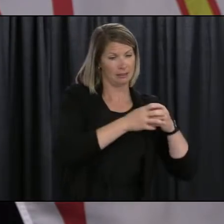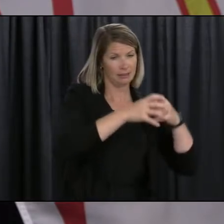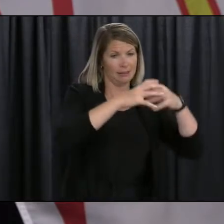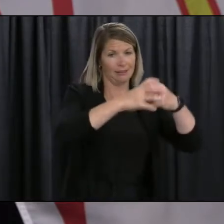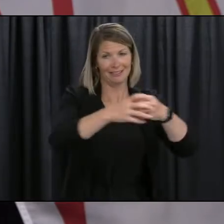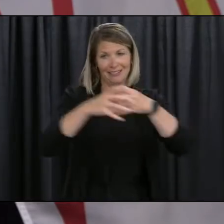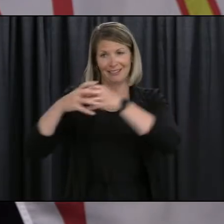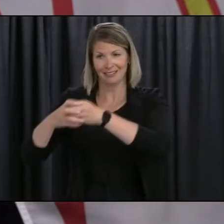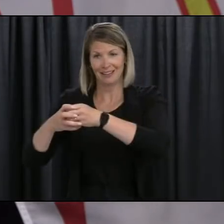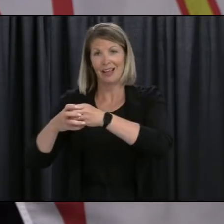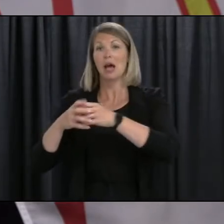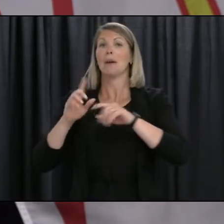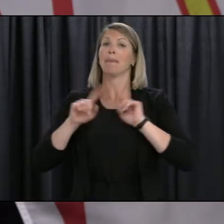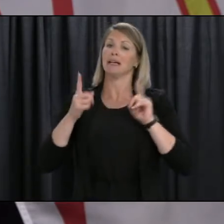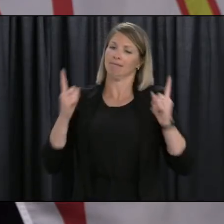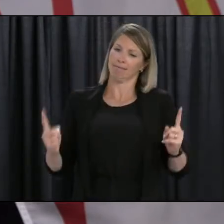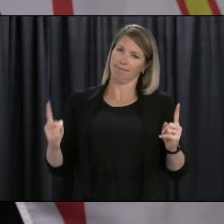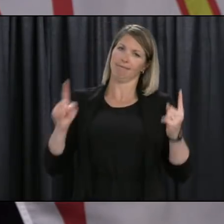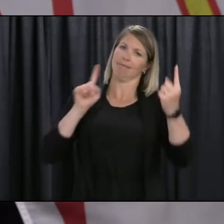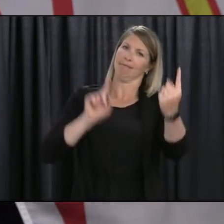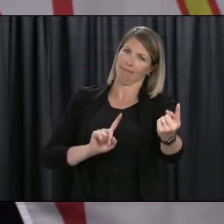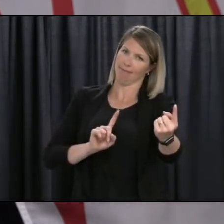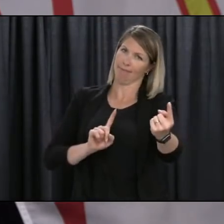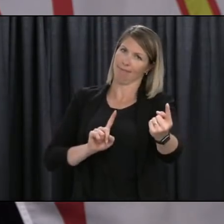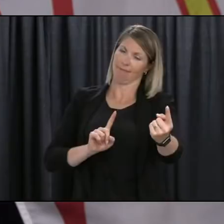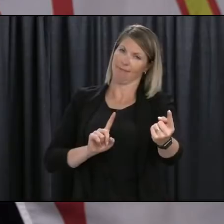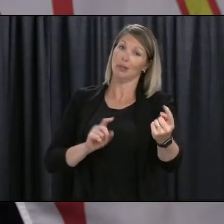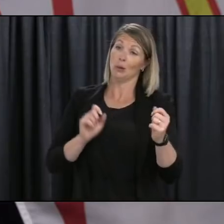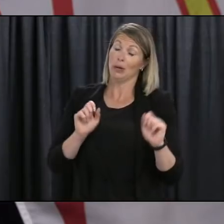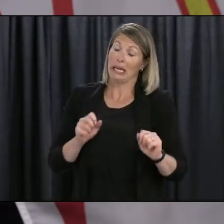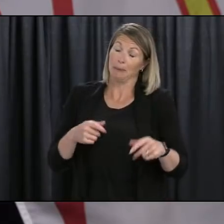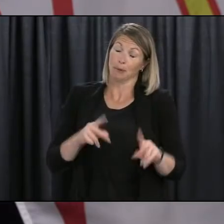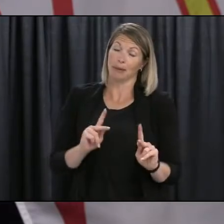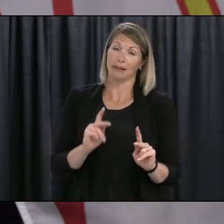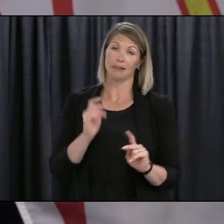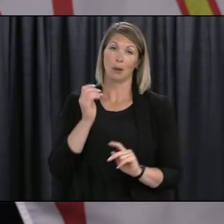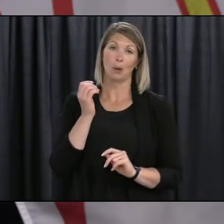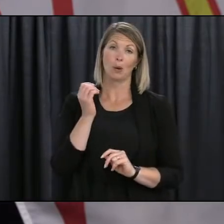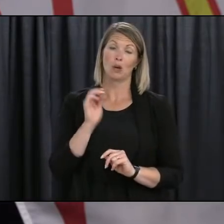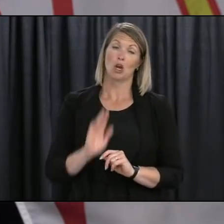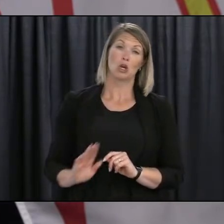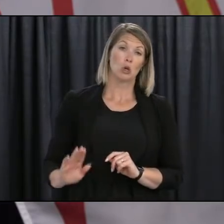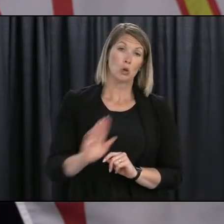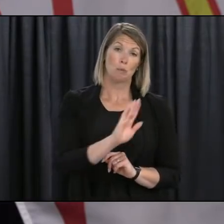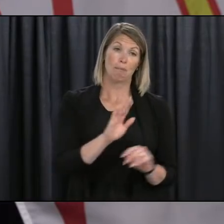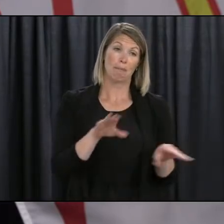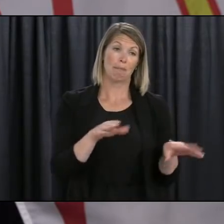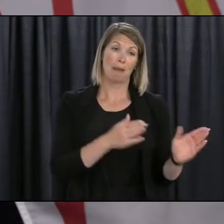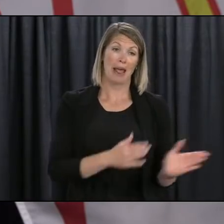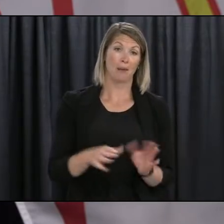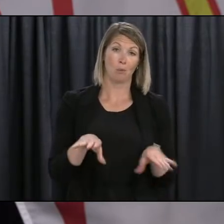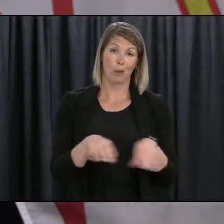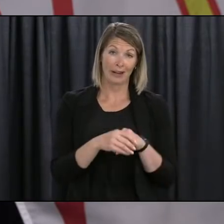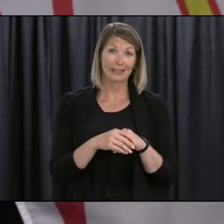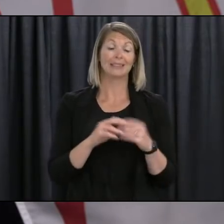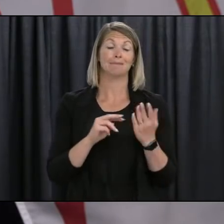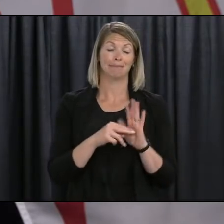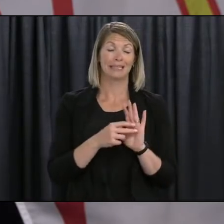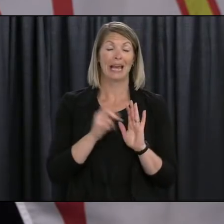distanced outside of bubbles. So, that's something that people have to take into consideration when they're planning these events.